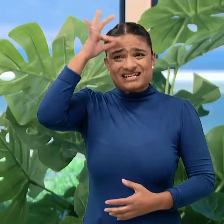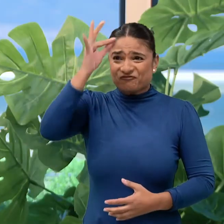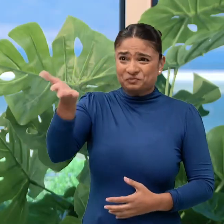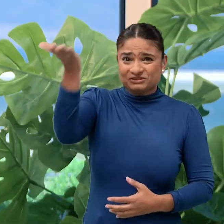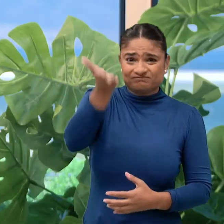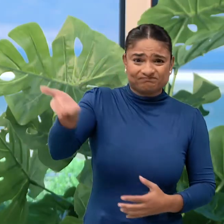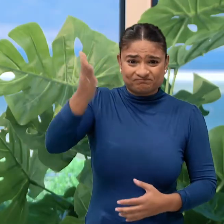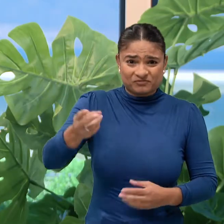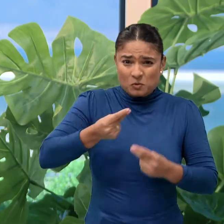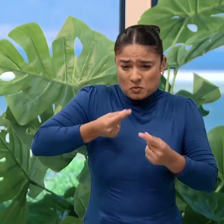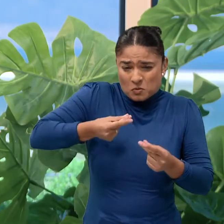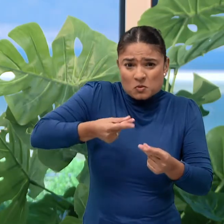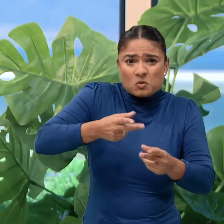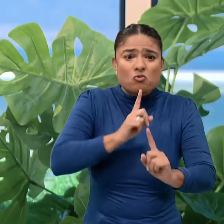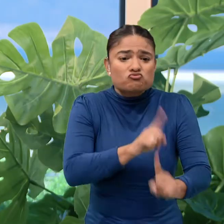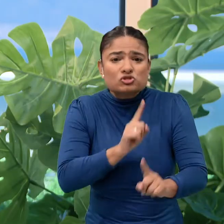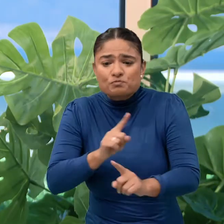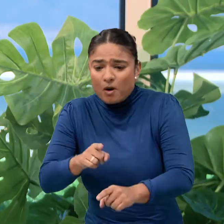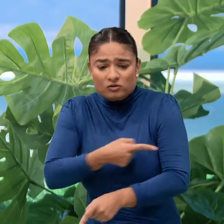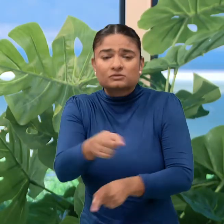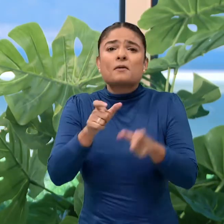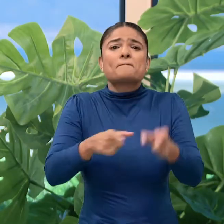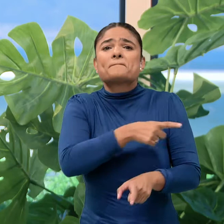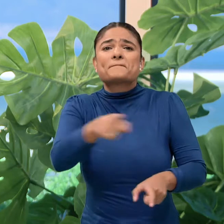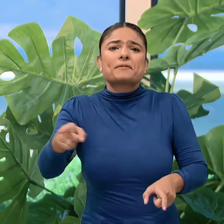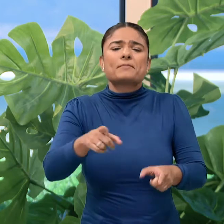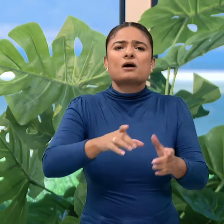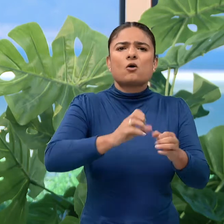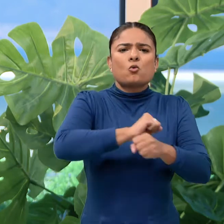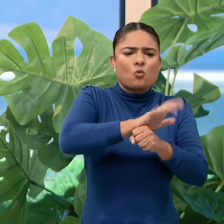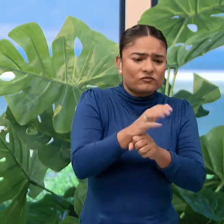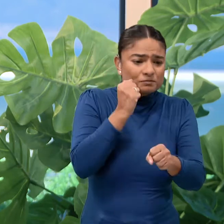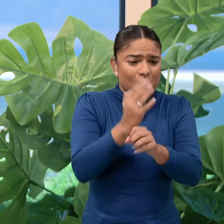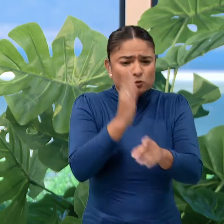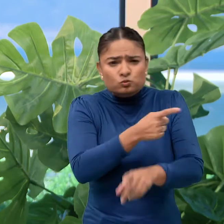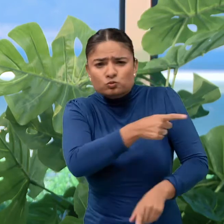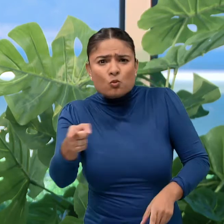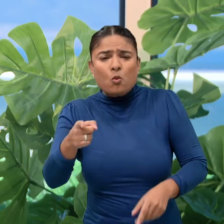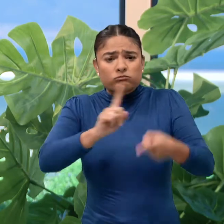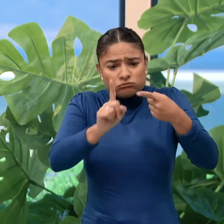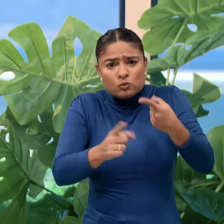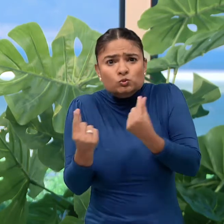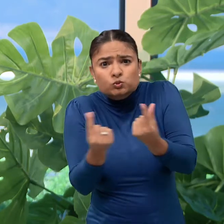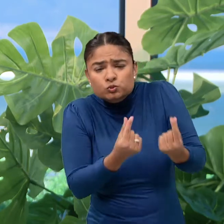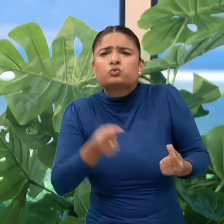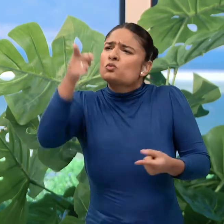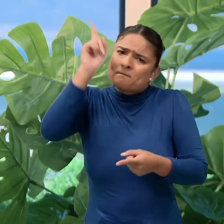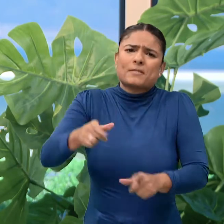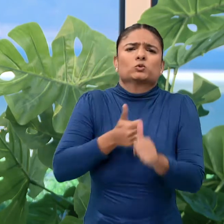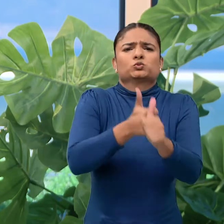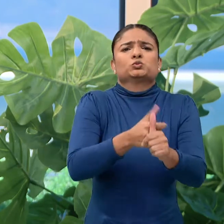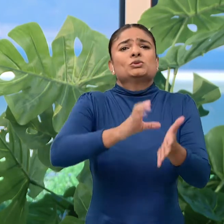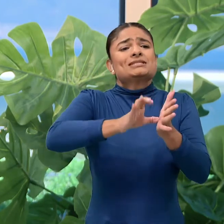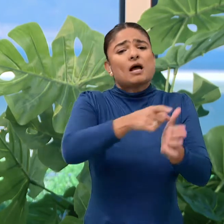As governments rush to respond to the virus, it's more critical than ever to guarantee that measures taken are fully inclusive of persons